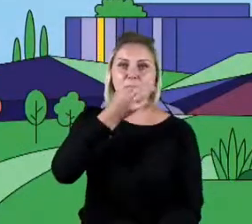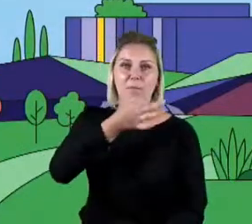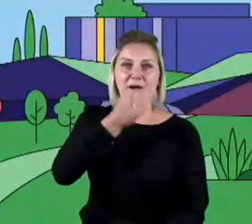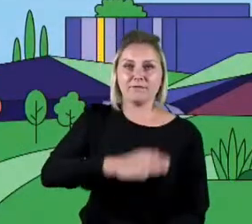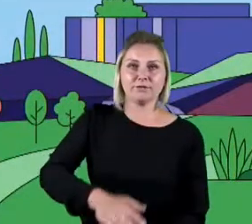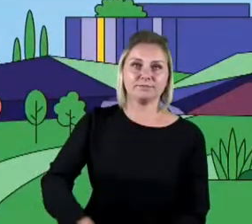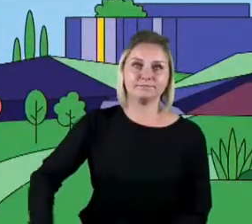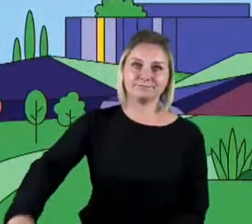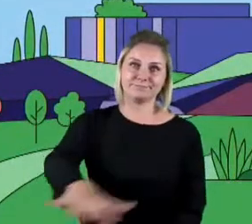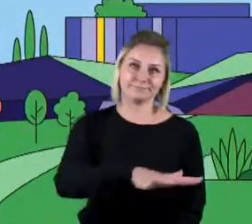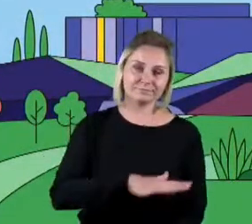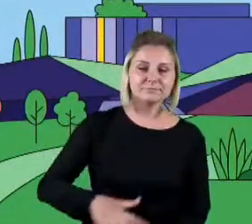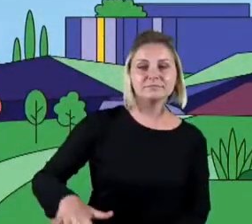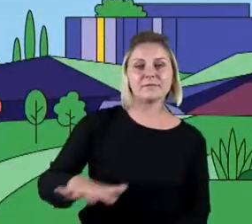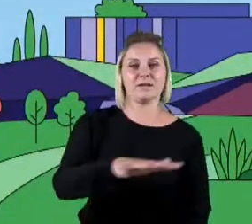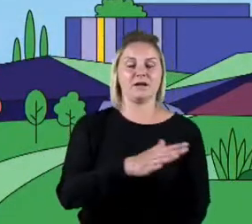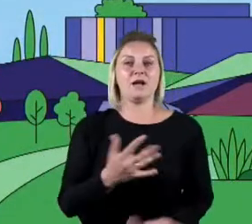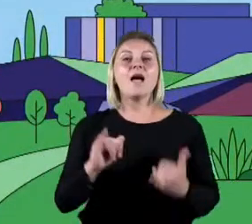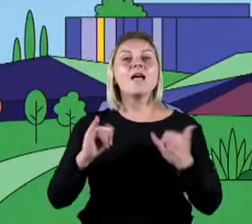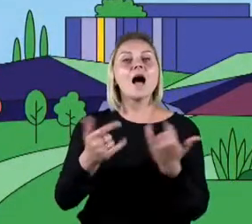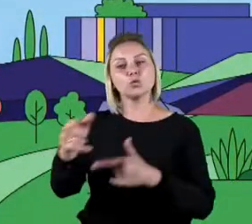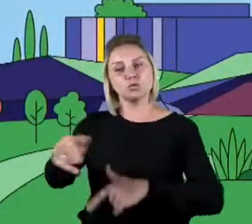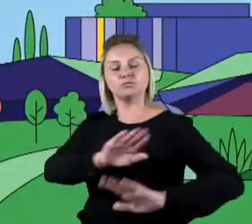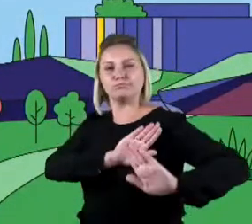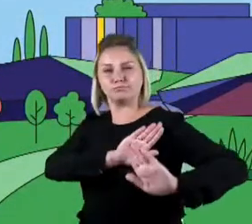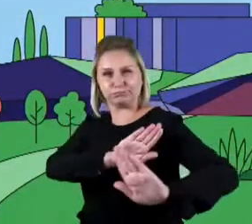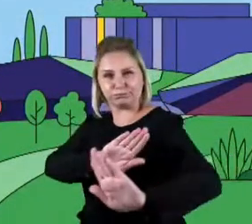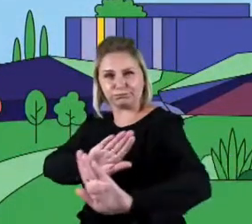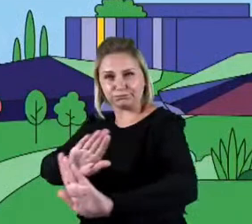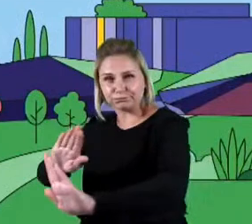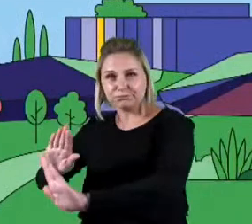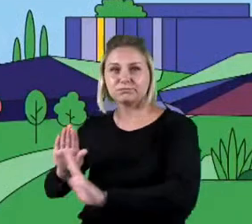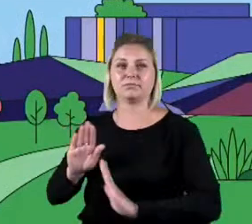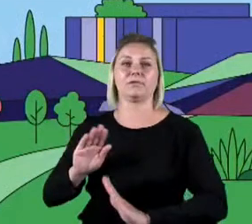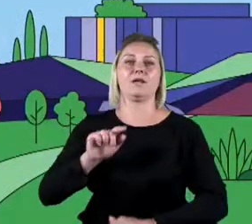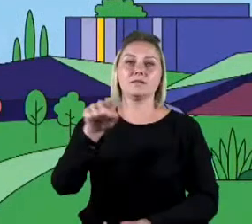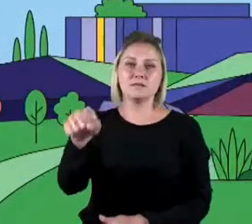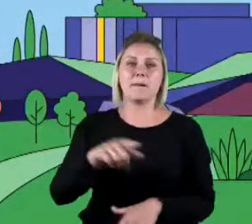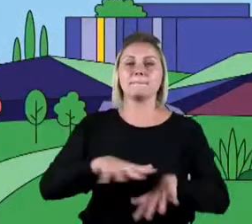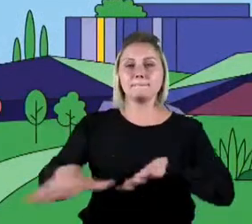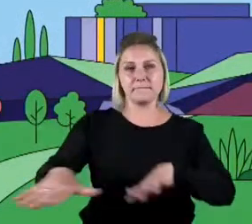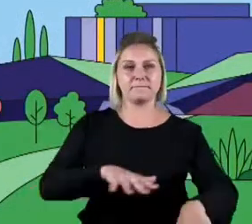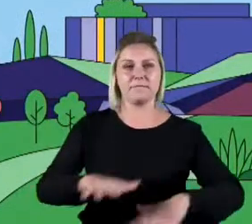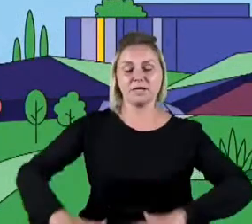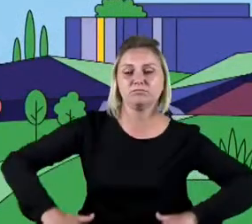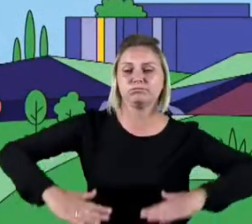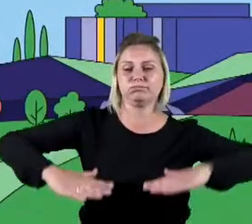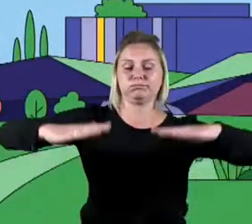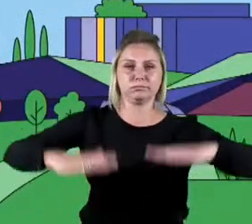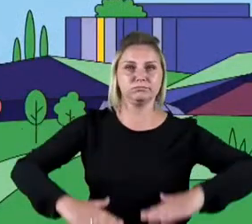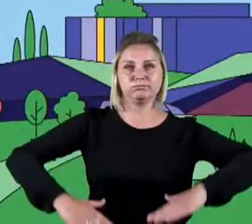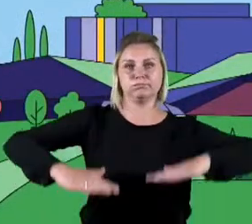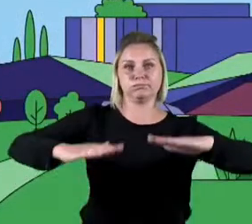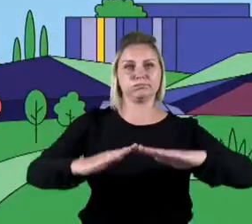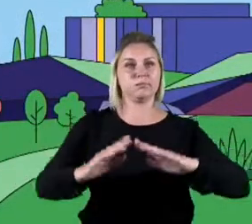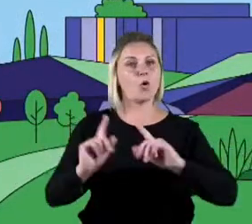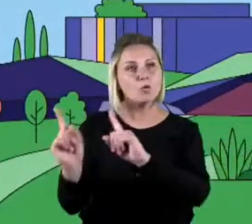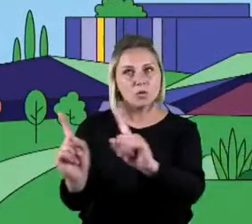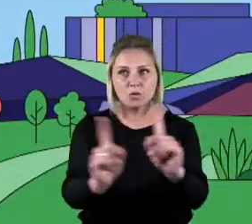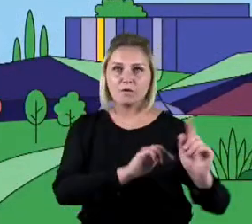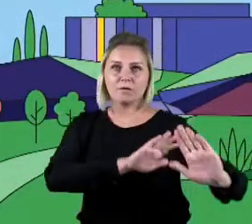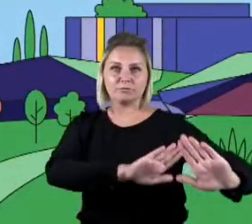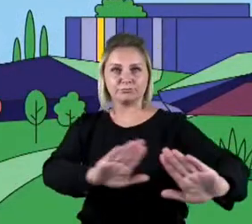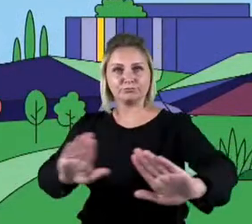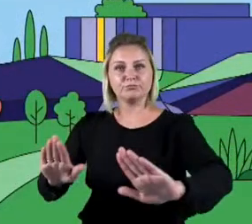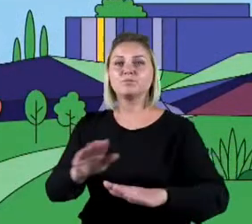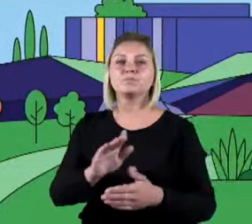flooding from happening again. Sorry that my time is up, but I'm glad to have been able to have the opportunity to